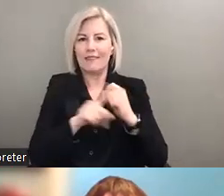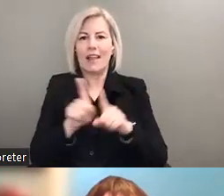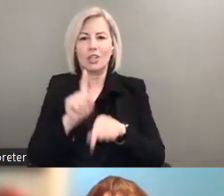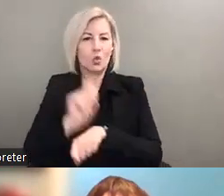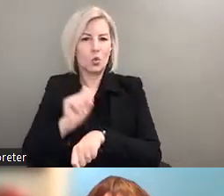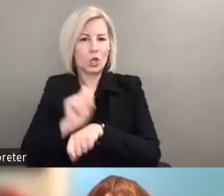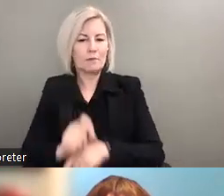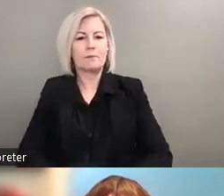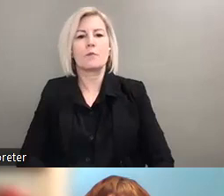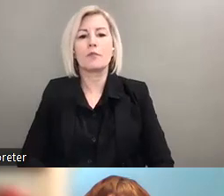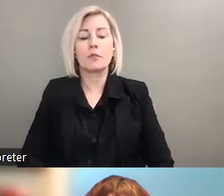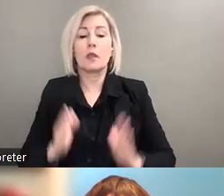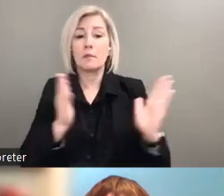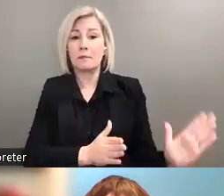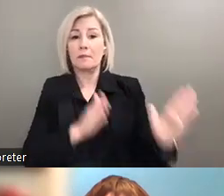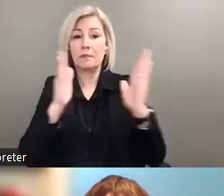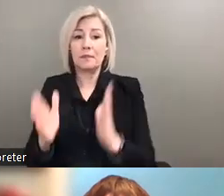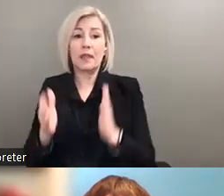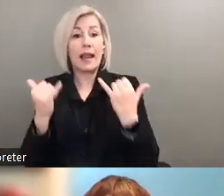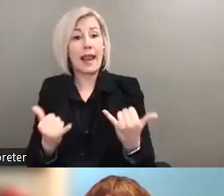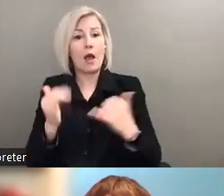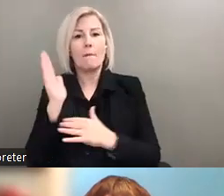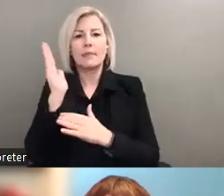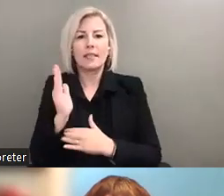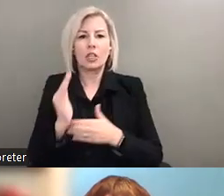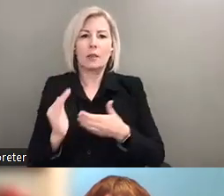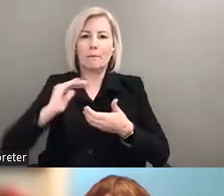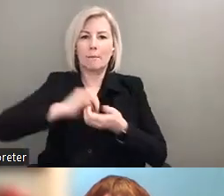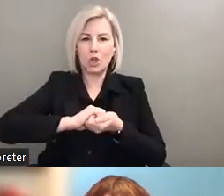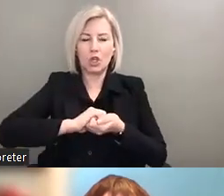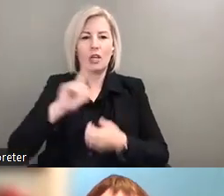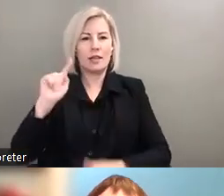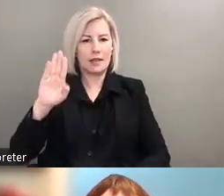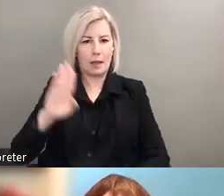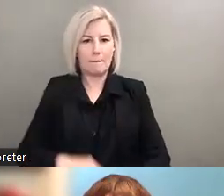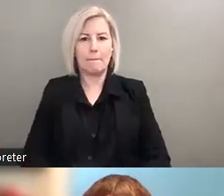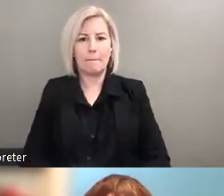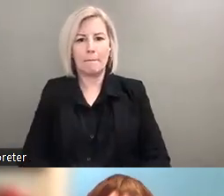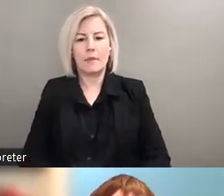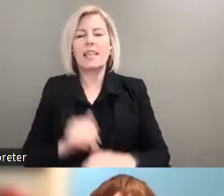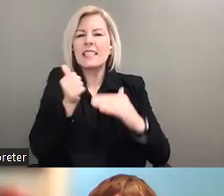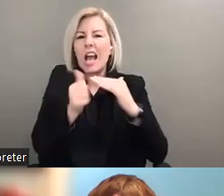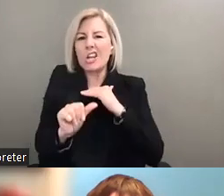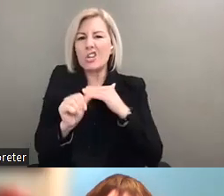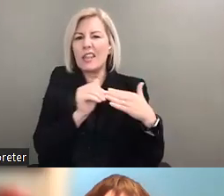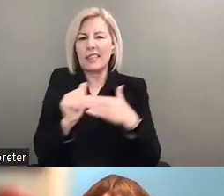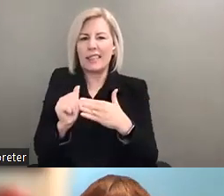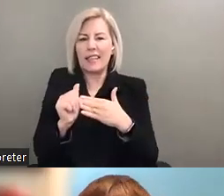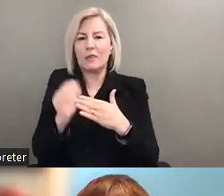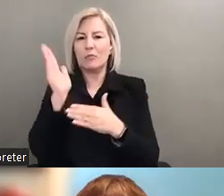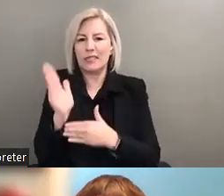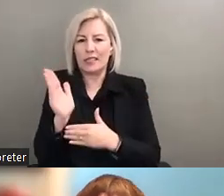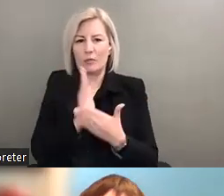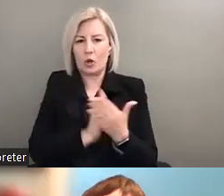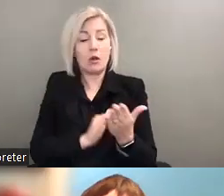Next, we are looking at the Presenting Partners tab in the Lead Presenter section. Again, this